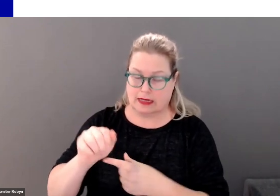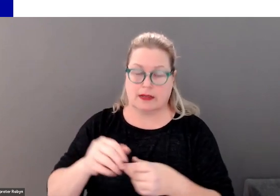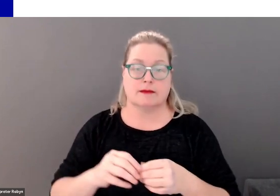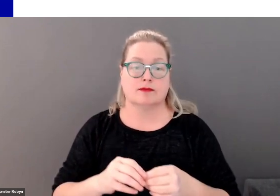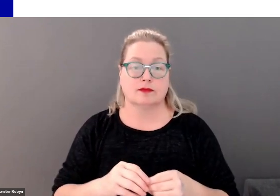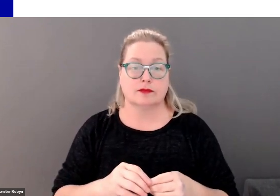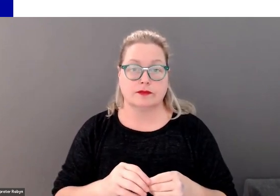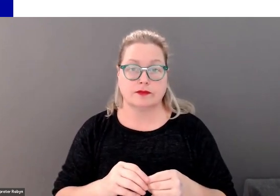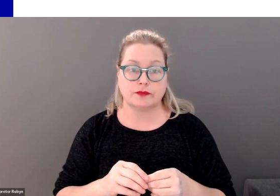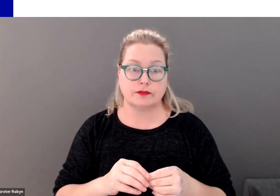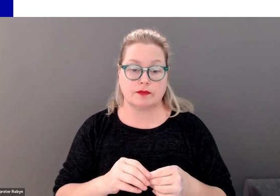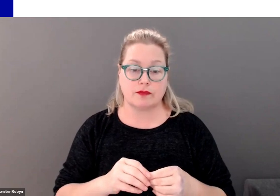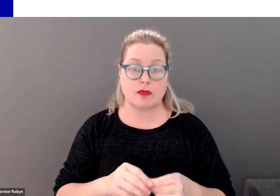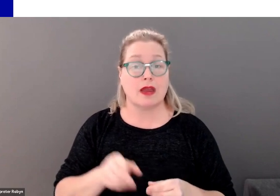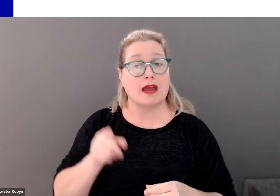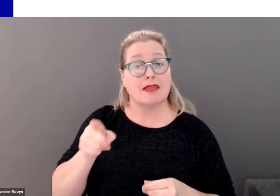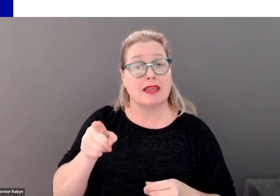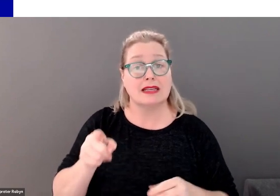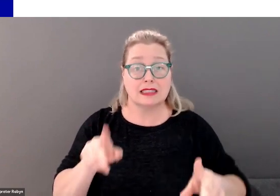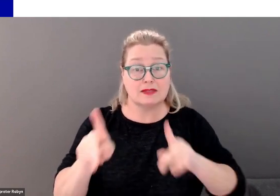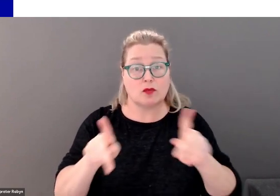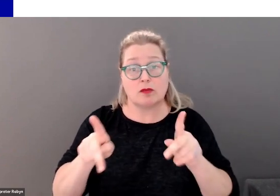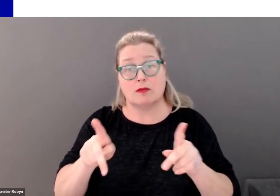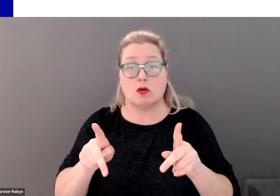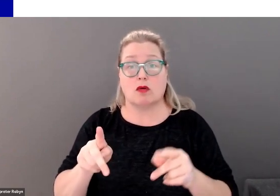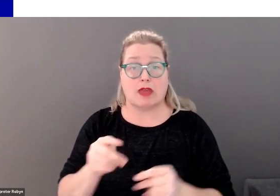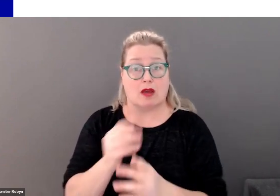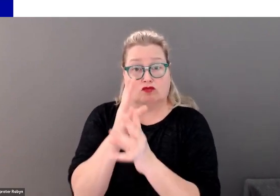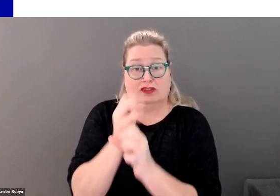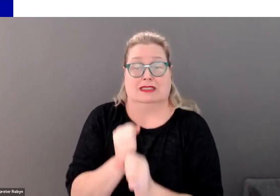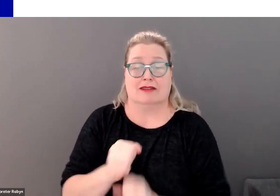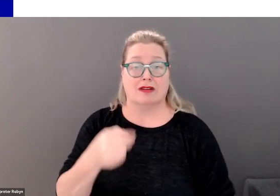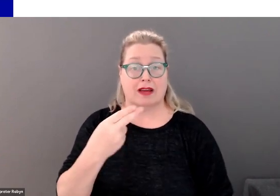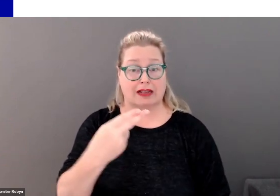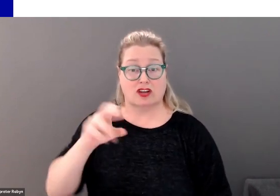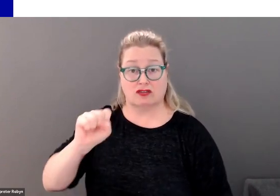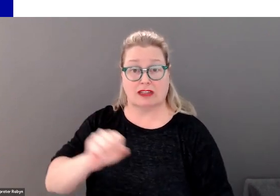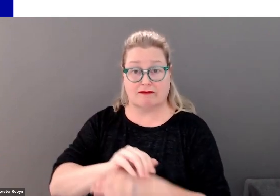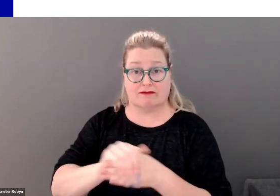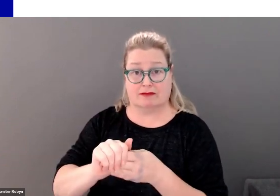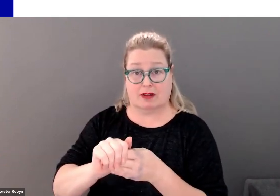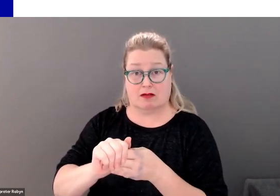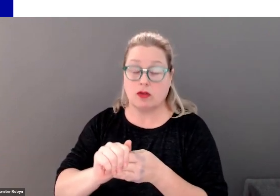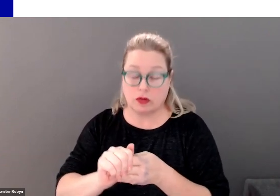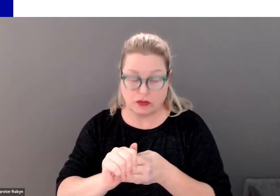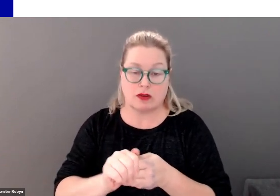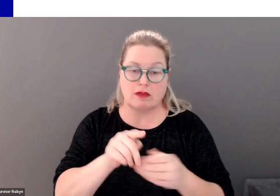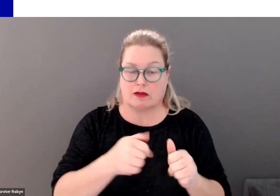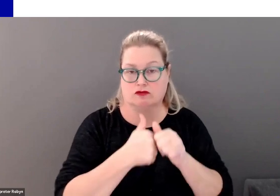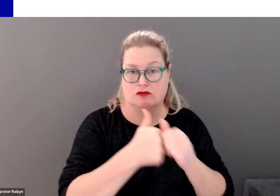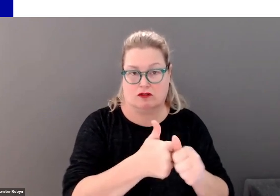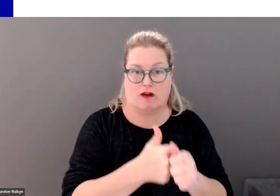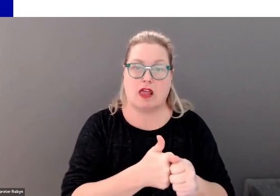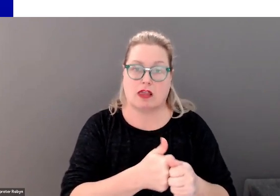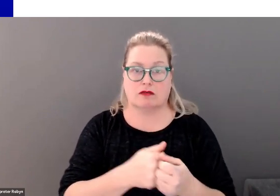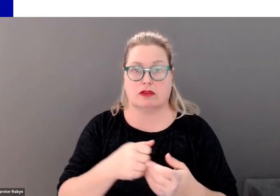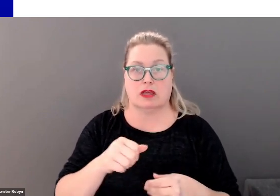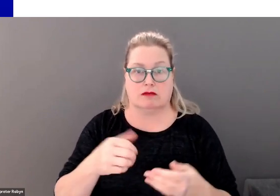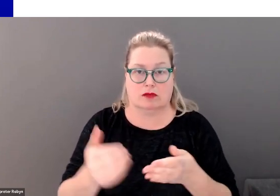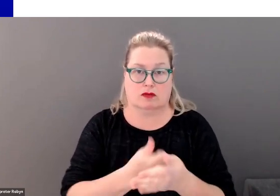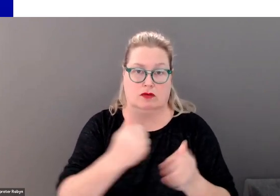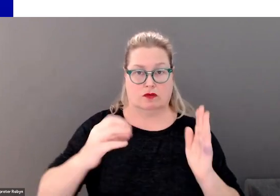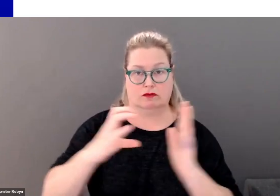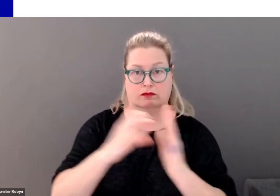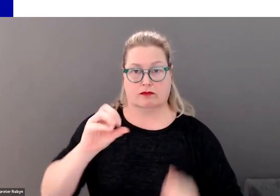said, this rule covers recipients of HHS funding. We are working from the general